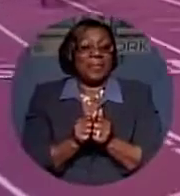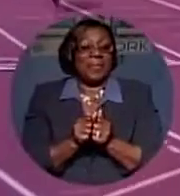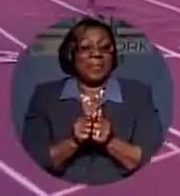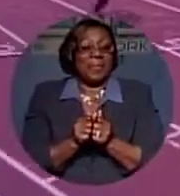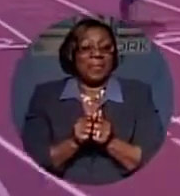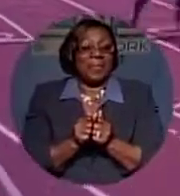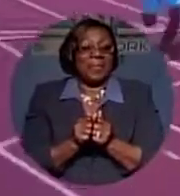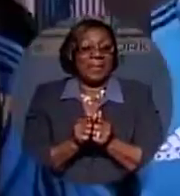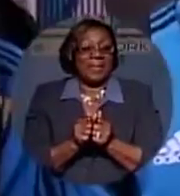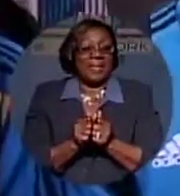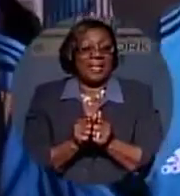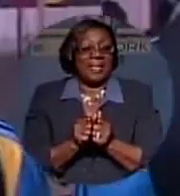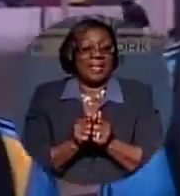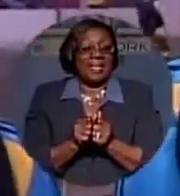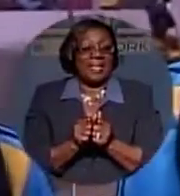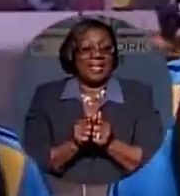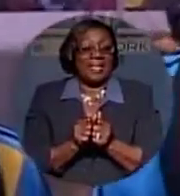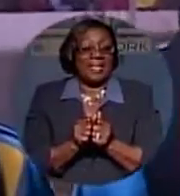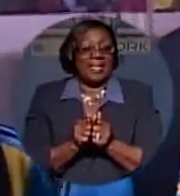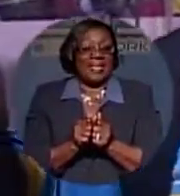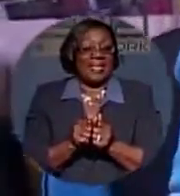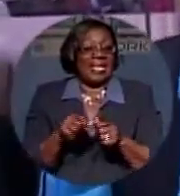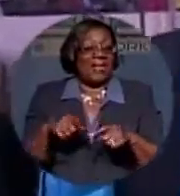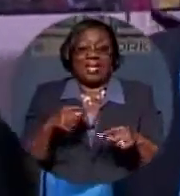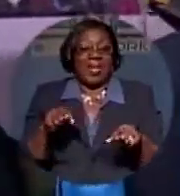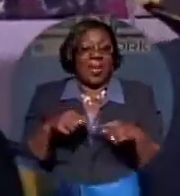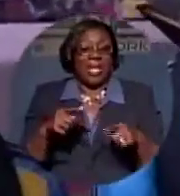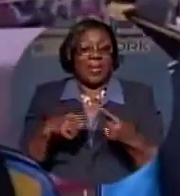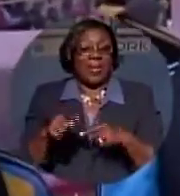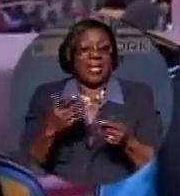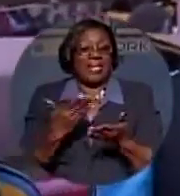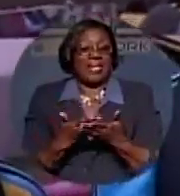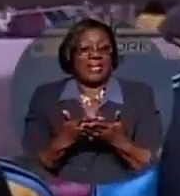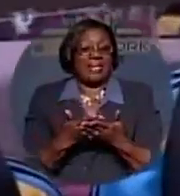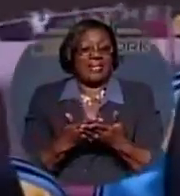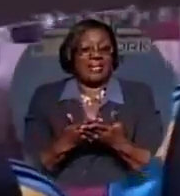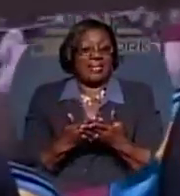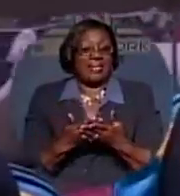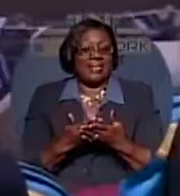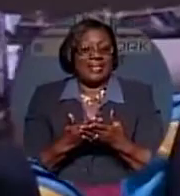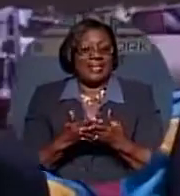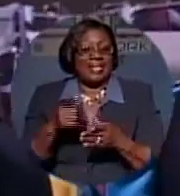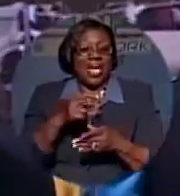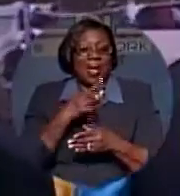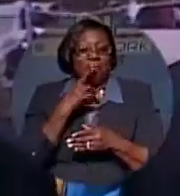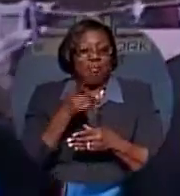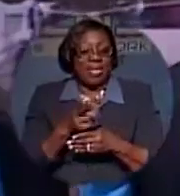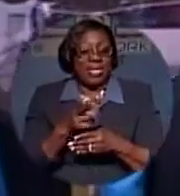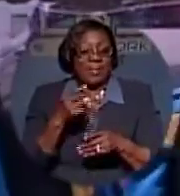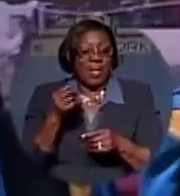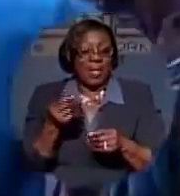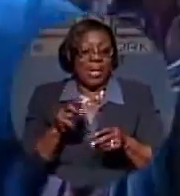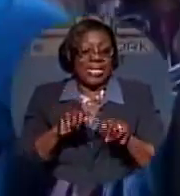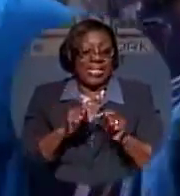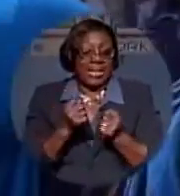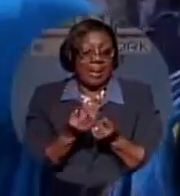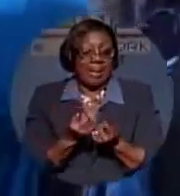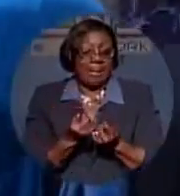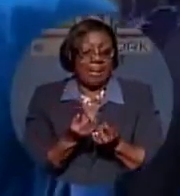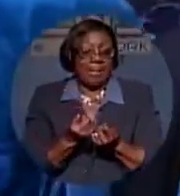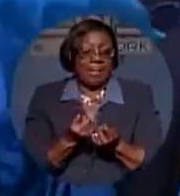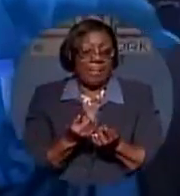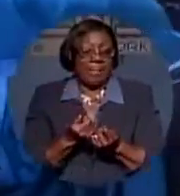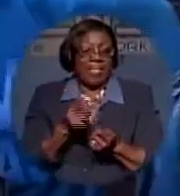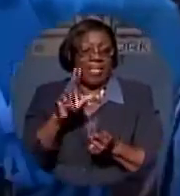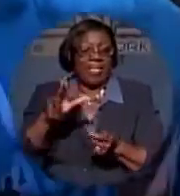of me. I just wanted to wop. Second leg went good. I really executed my race, and I really depend on my team. The third